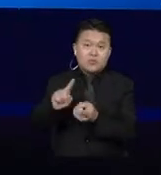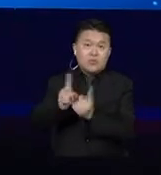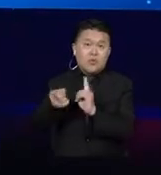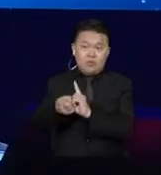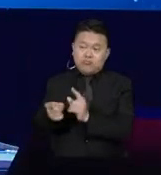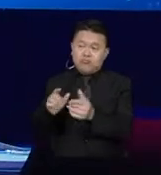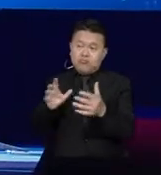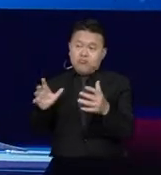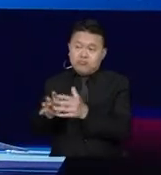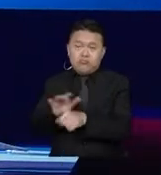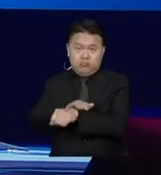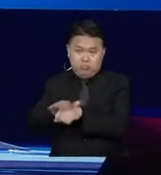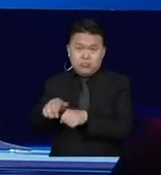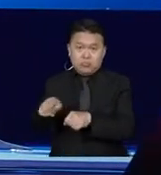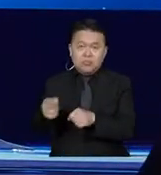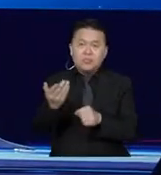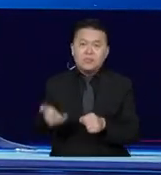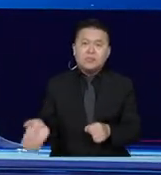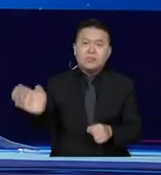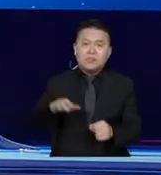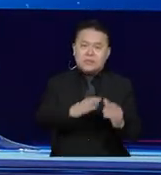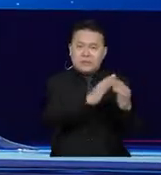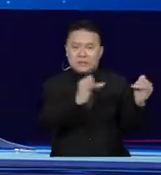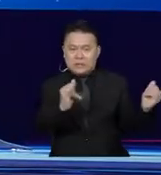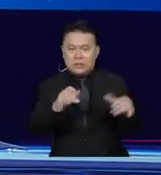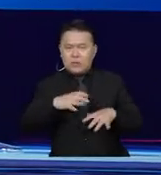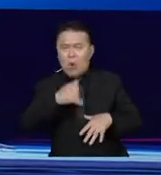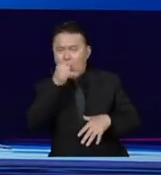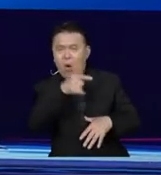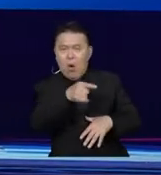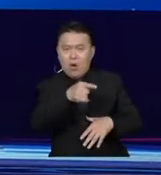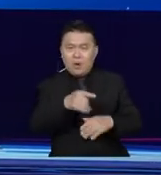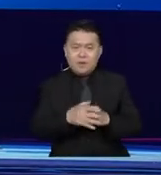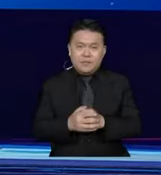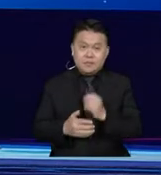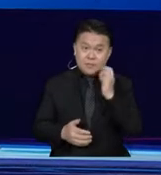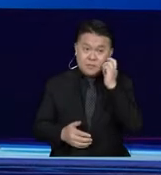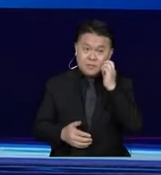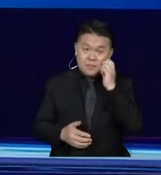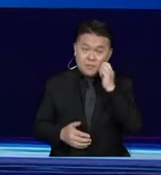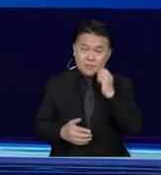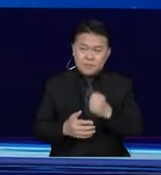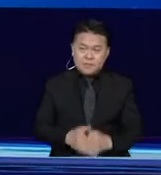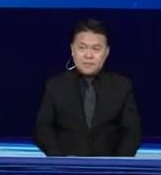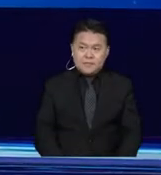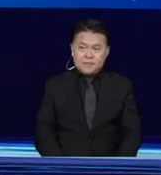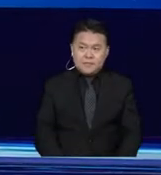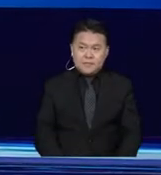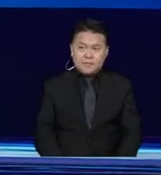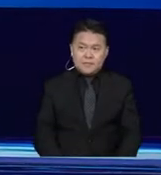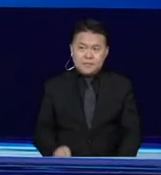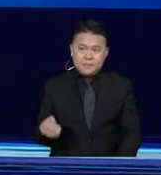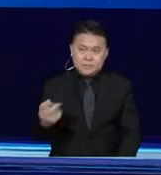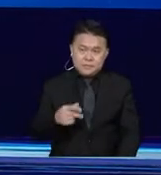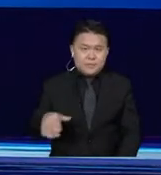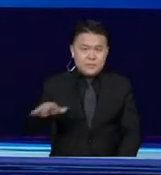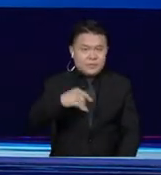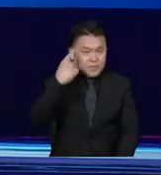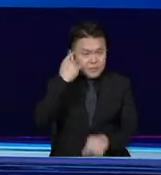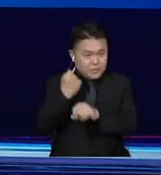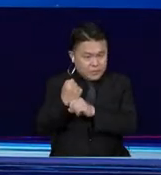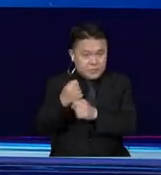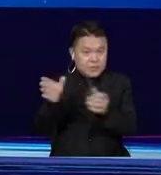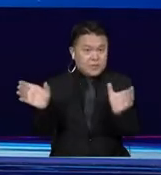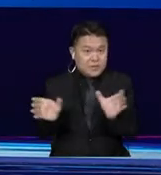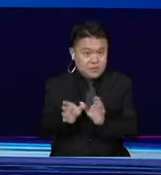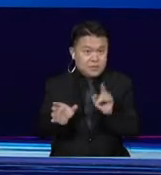humans, they're afraid. And even I have helped raise, and my team has helped raise dozens of wolf